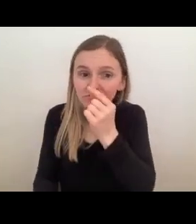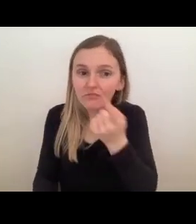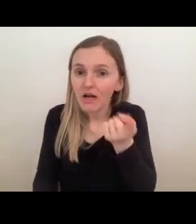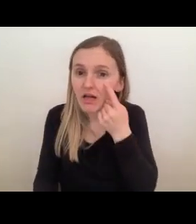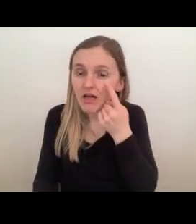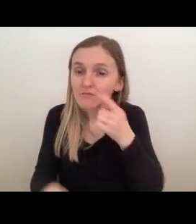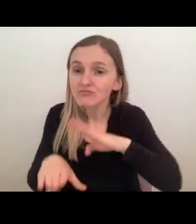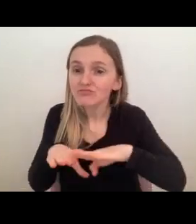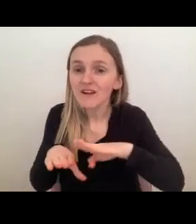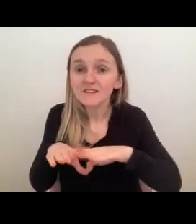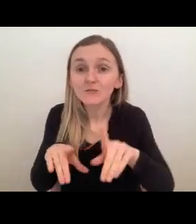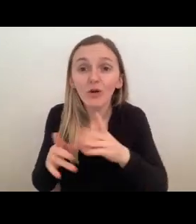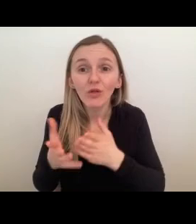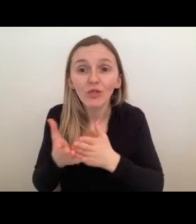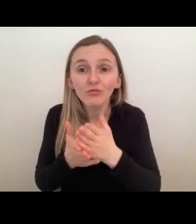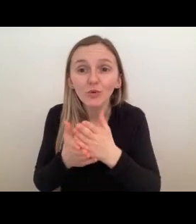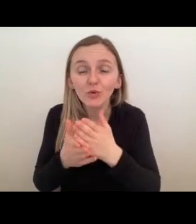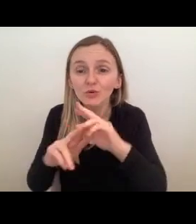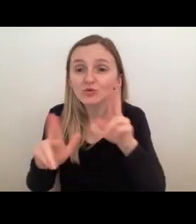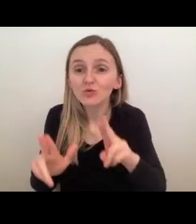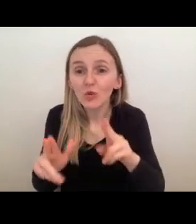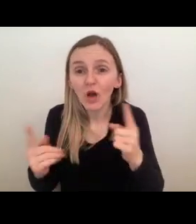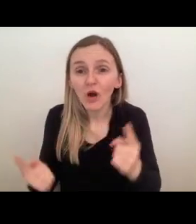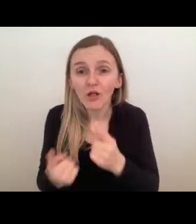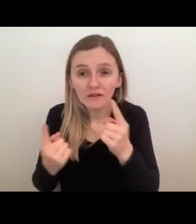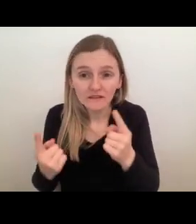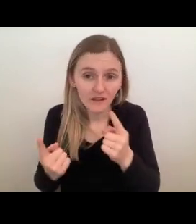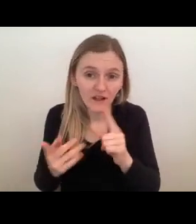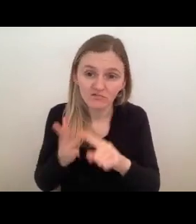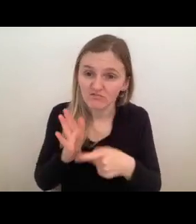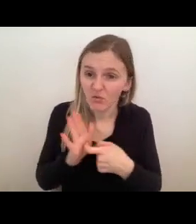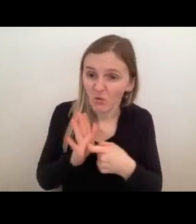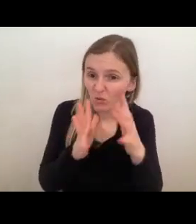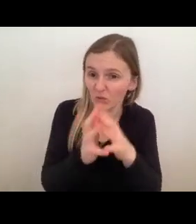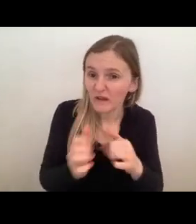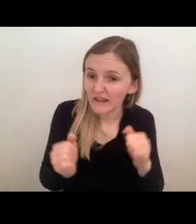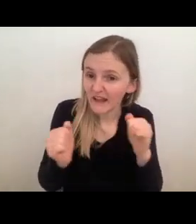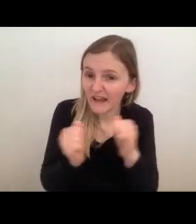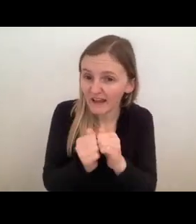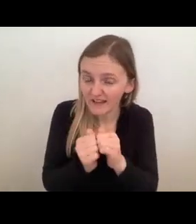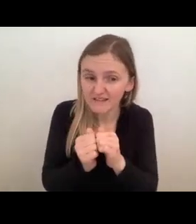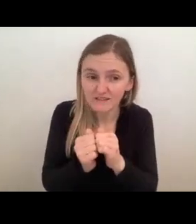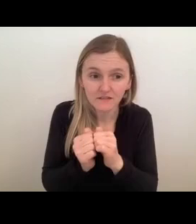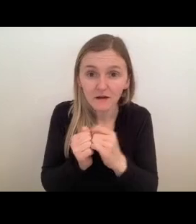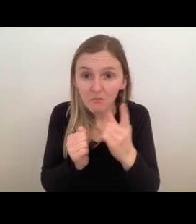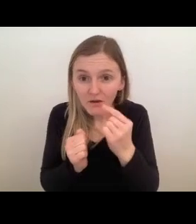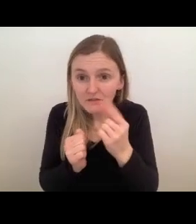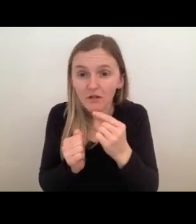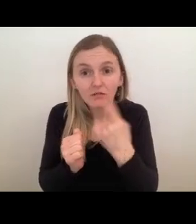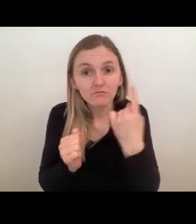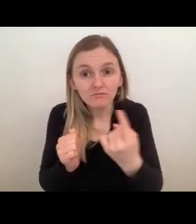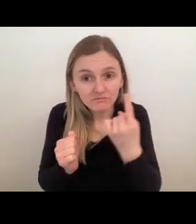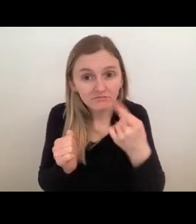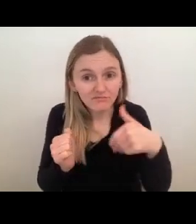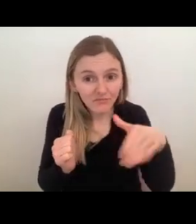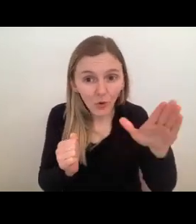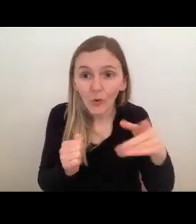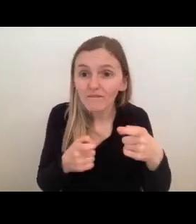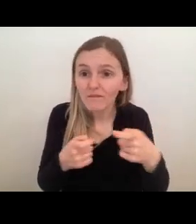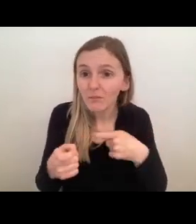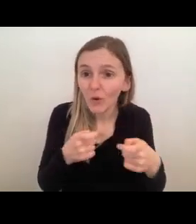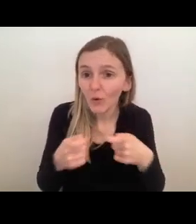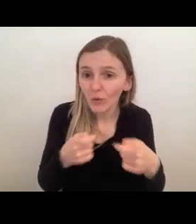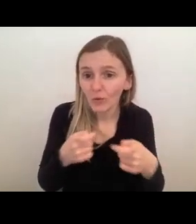school holidays or during weekends. Maybe if they go to football, for example, so if they go